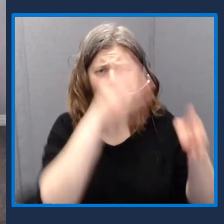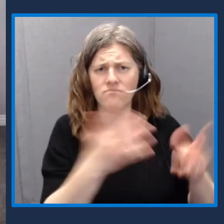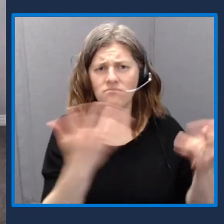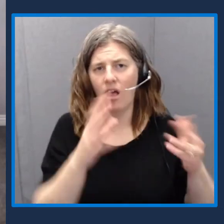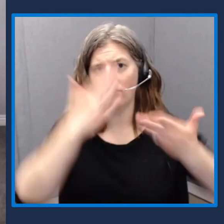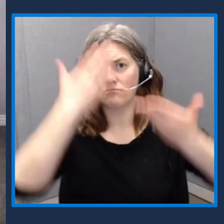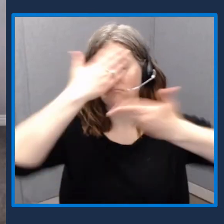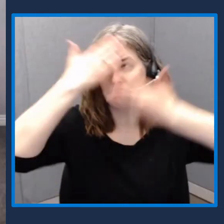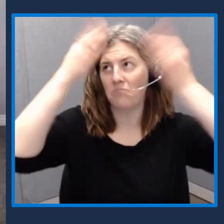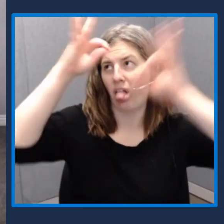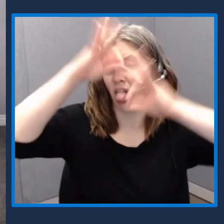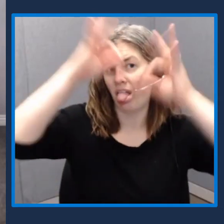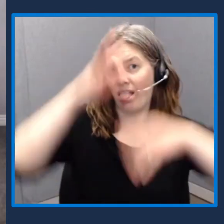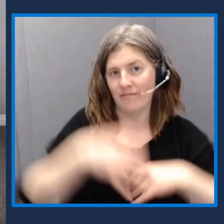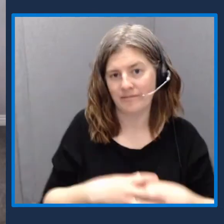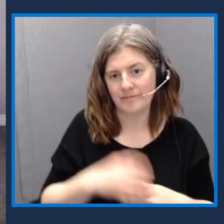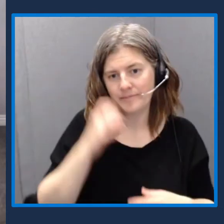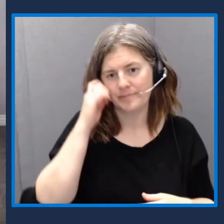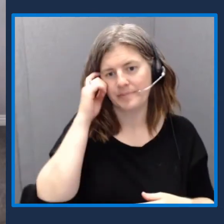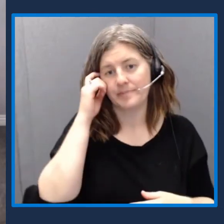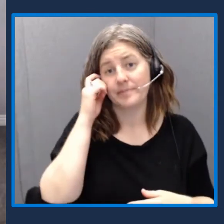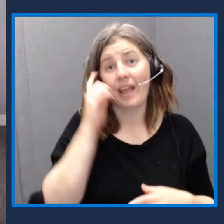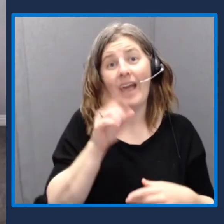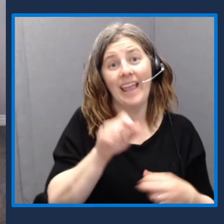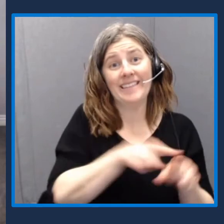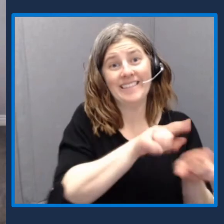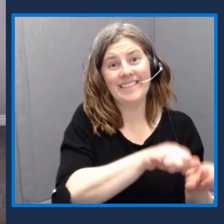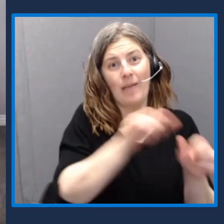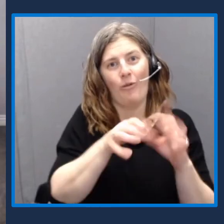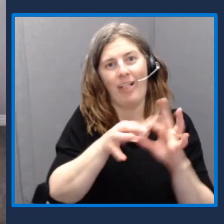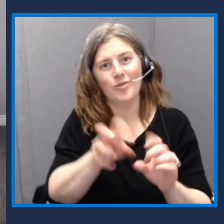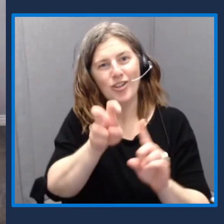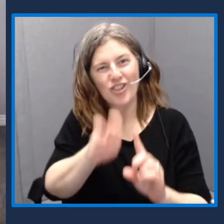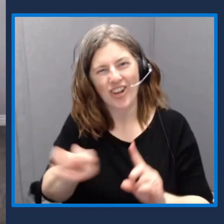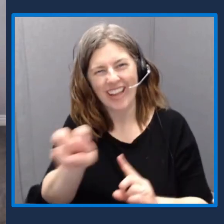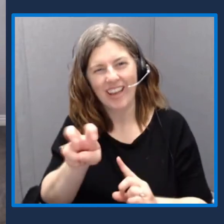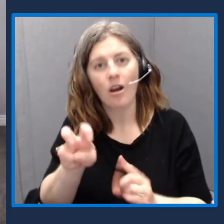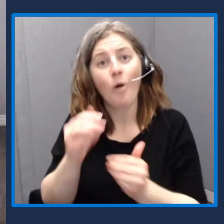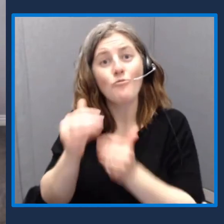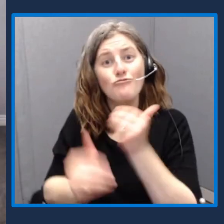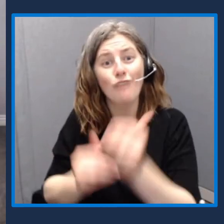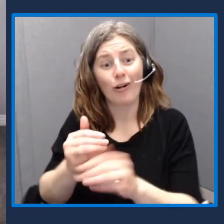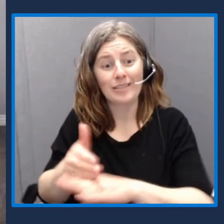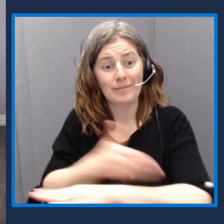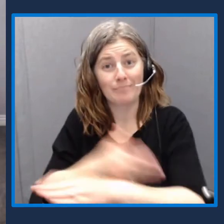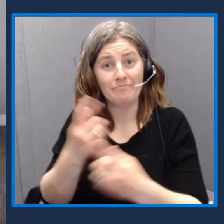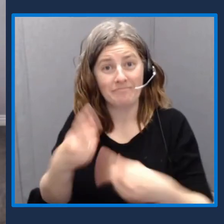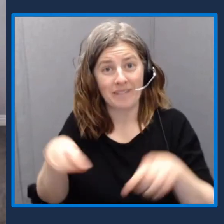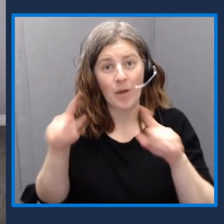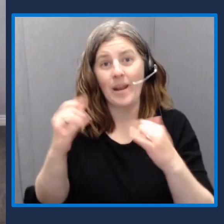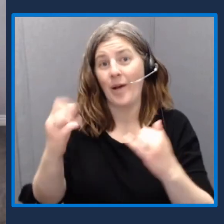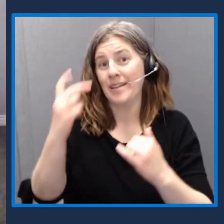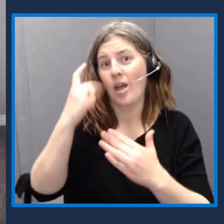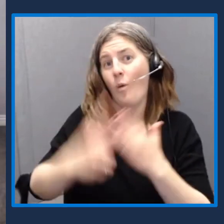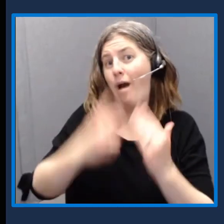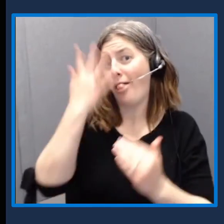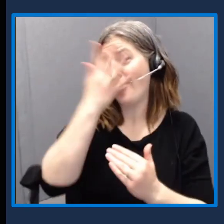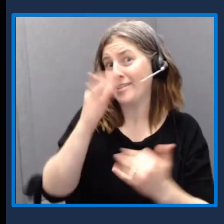So again, on that journey, progress has been made. So we can now see what it looks like